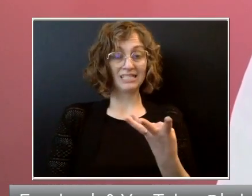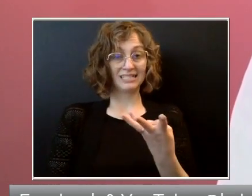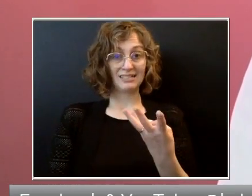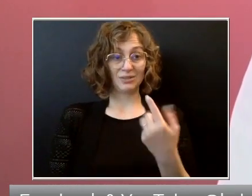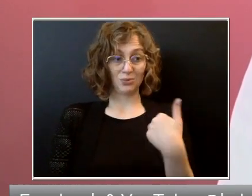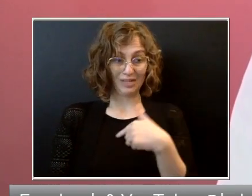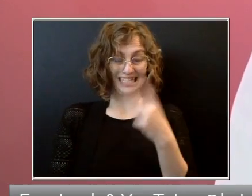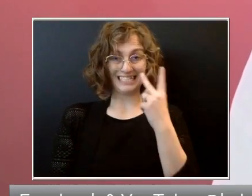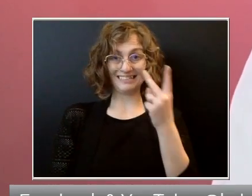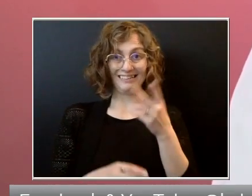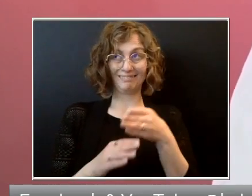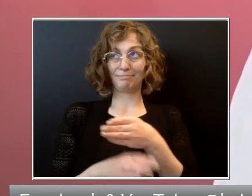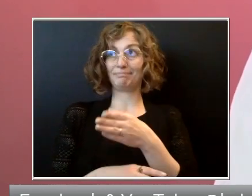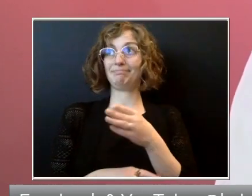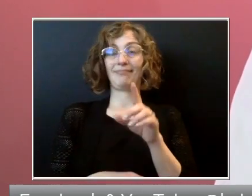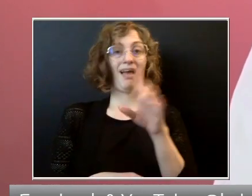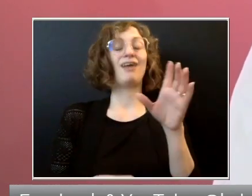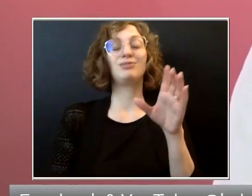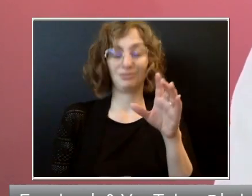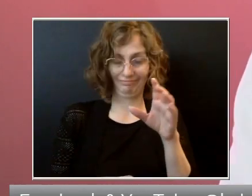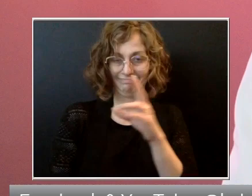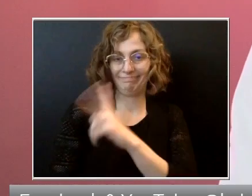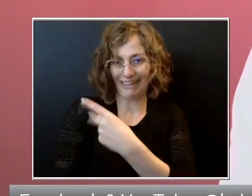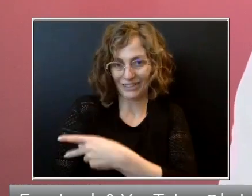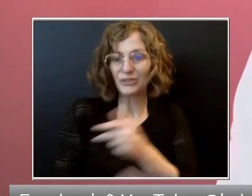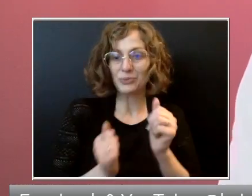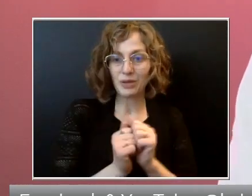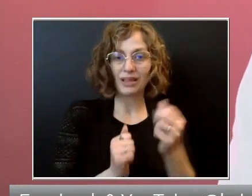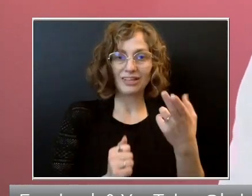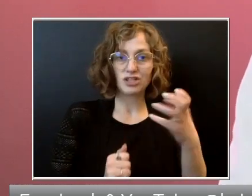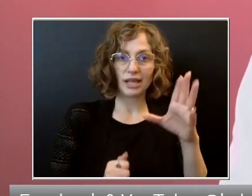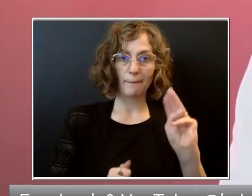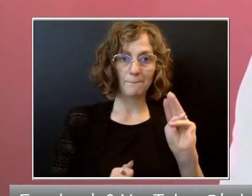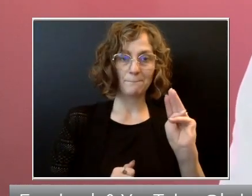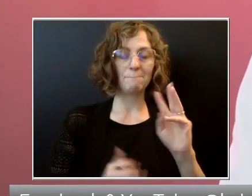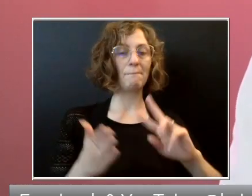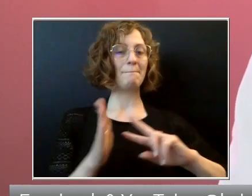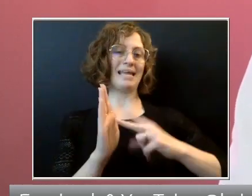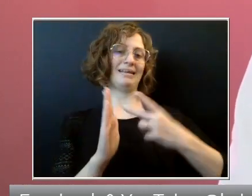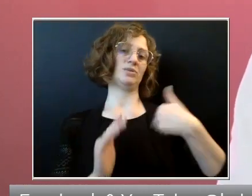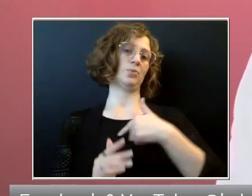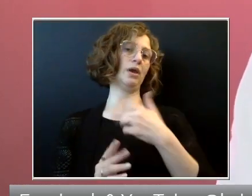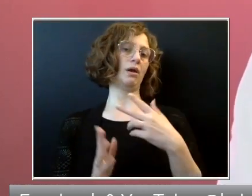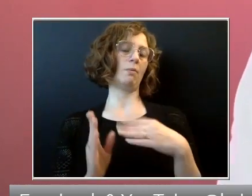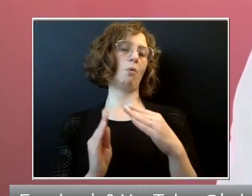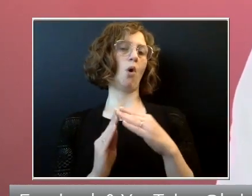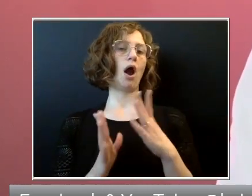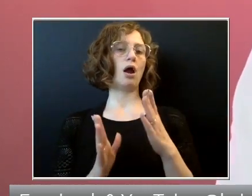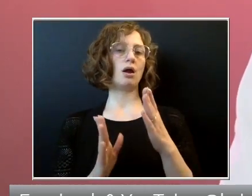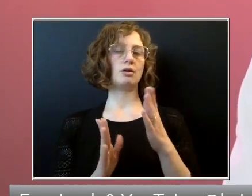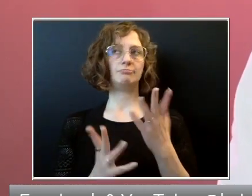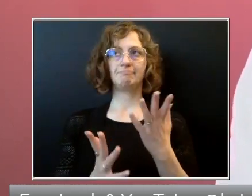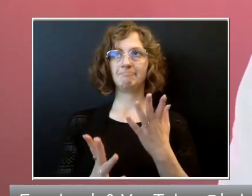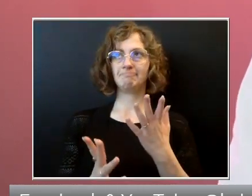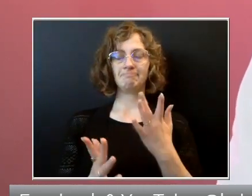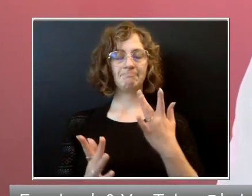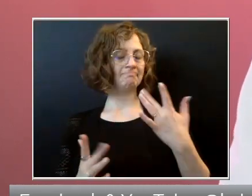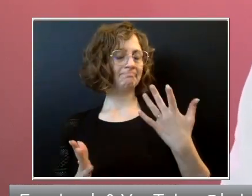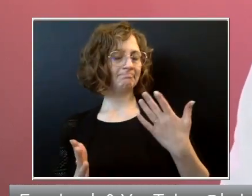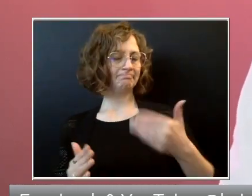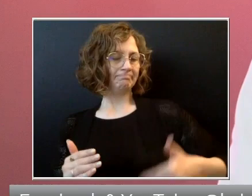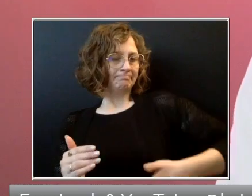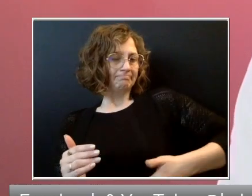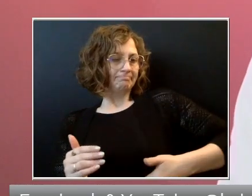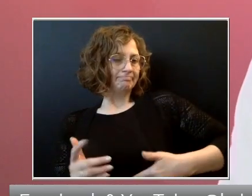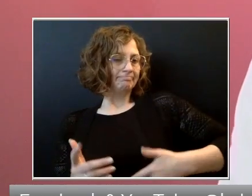and that means that we're much more attuned to what's going on. We have heart failure